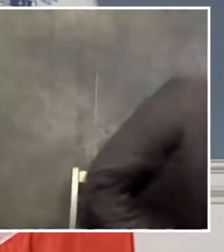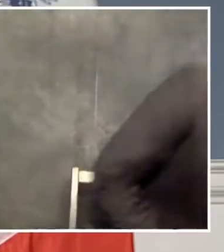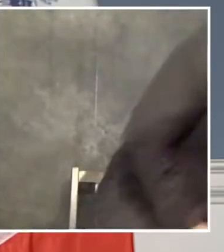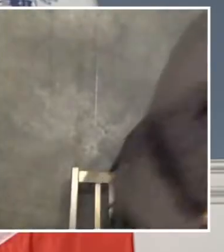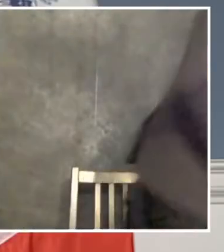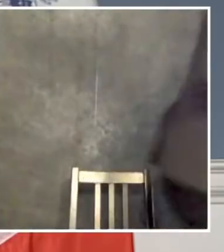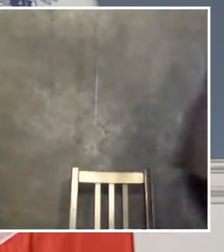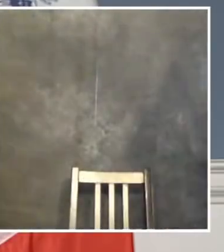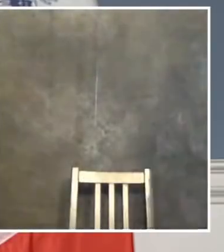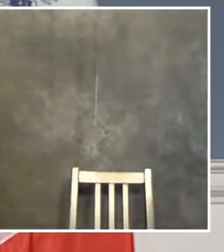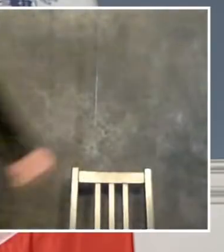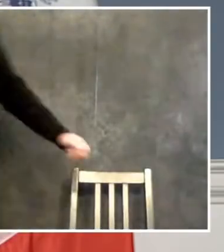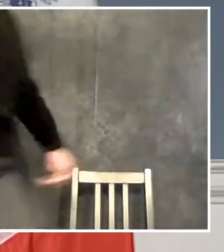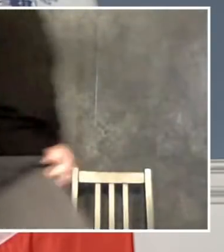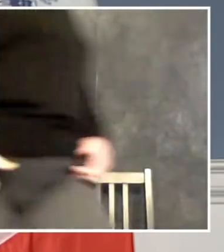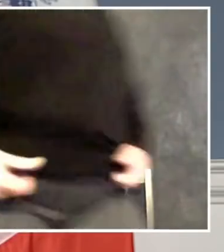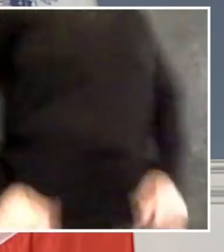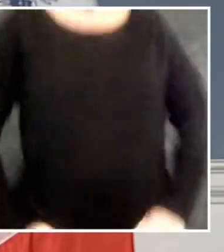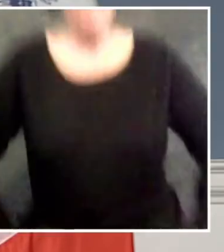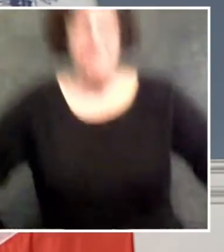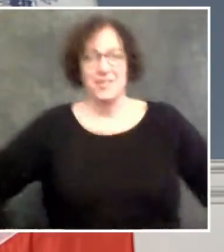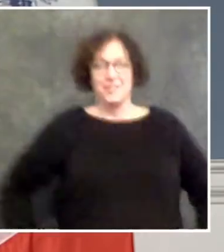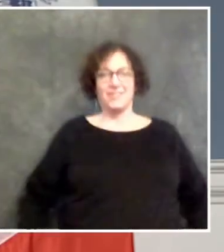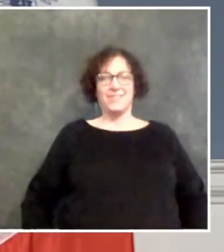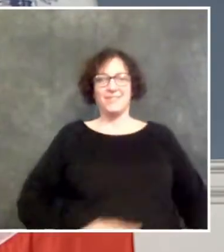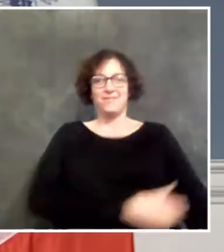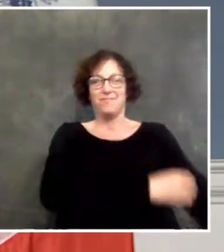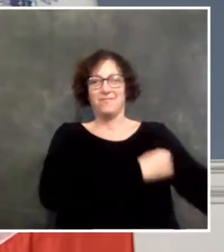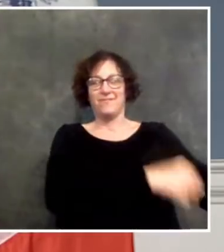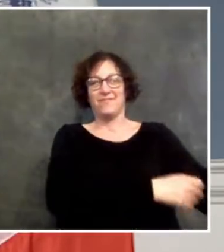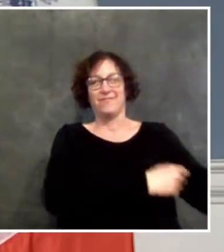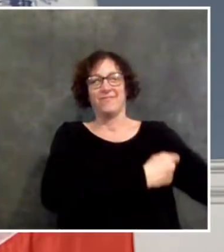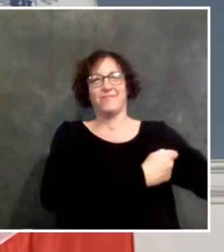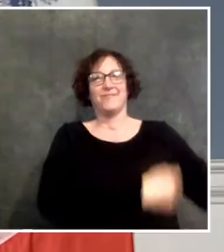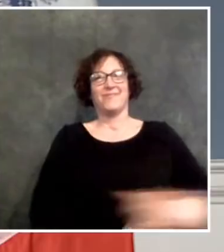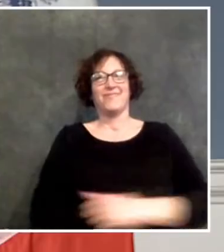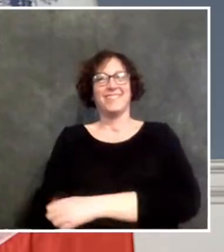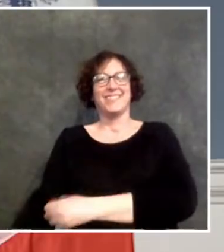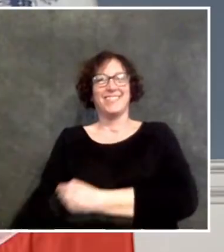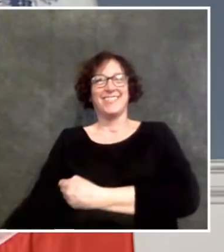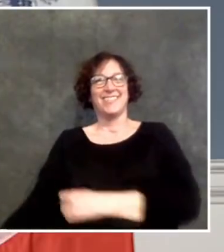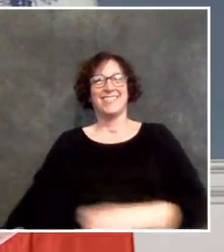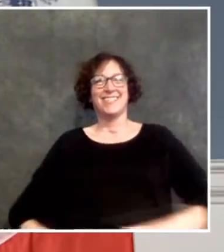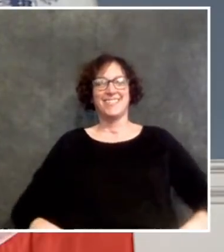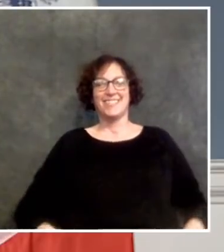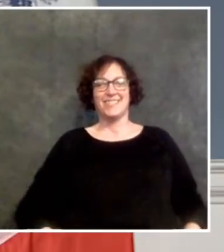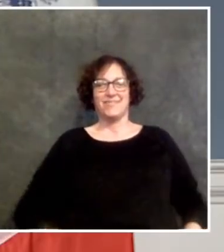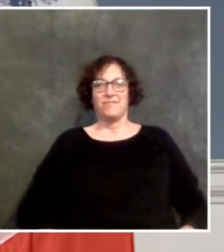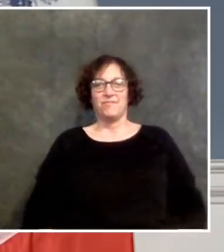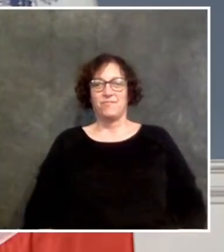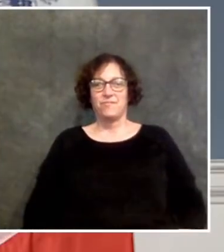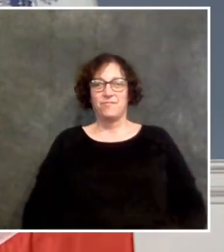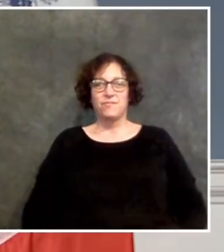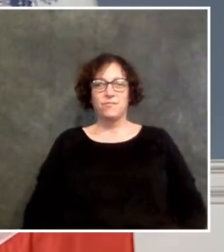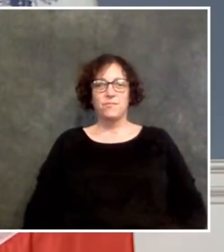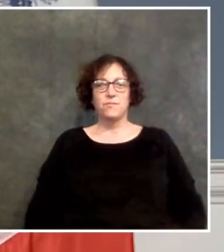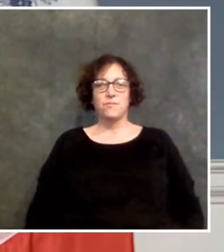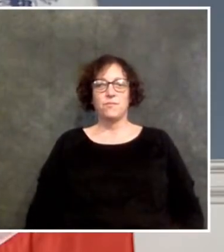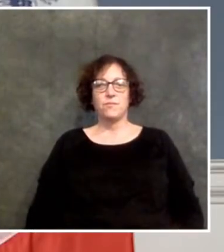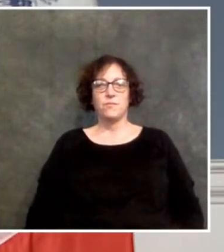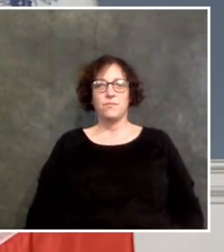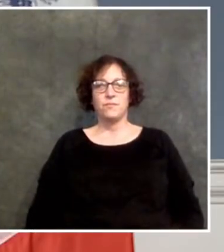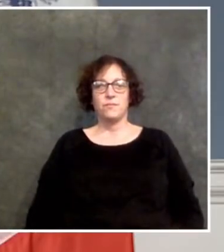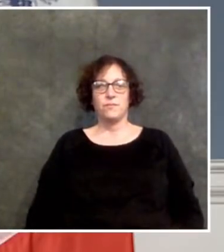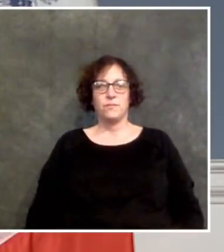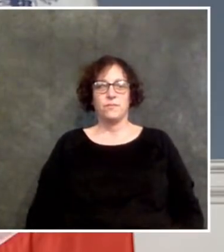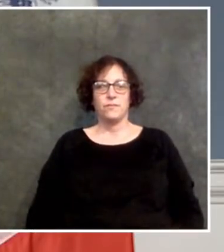los paramédicos, el coraje de los trabajadores de salud y en aquellos que viajan